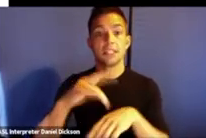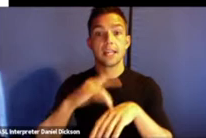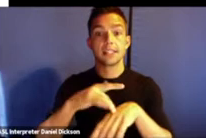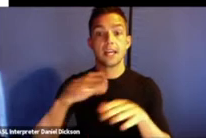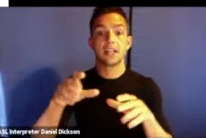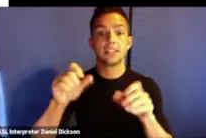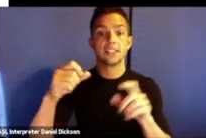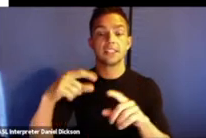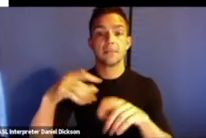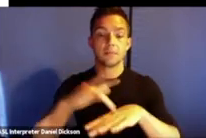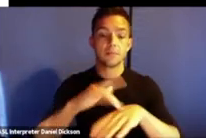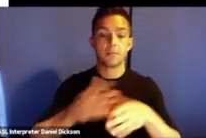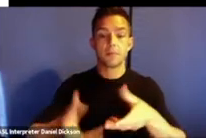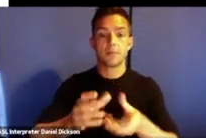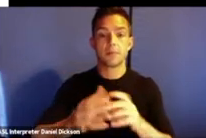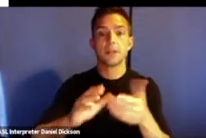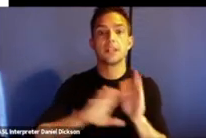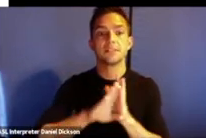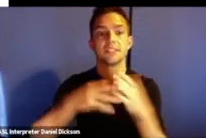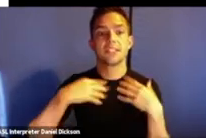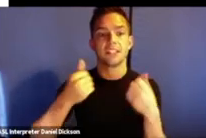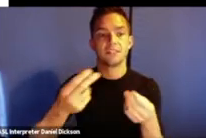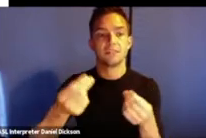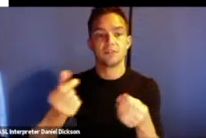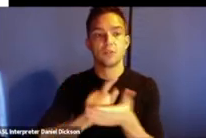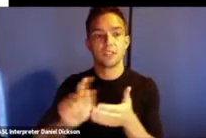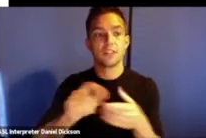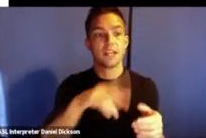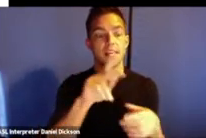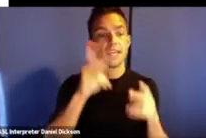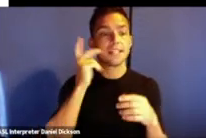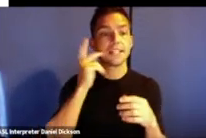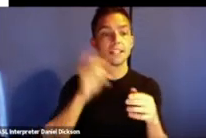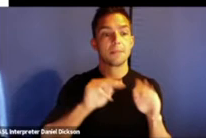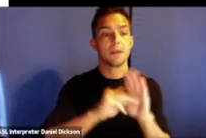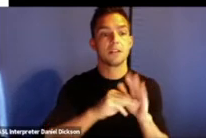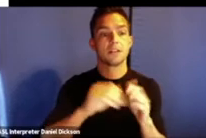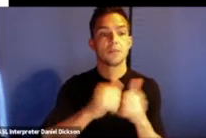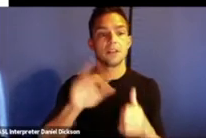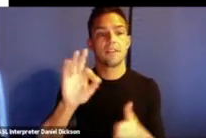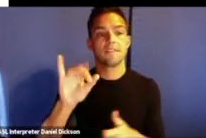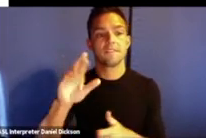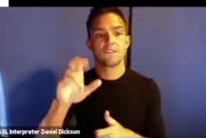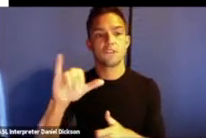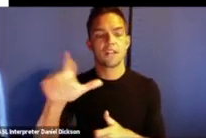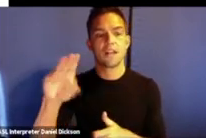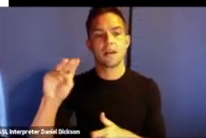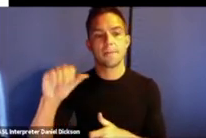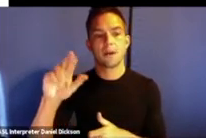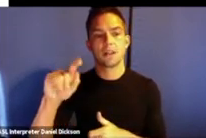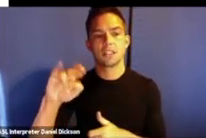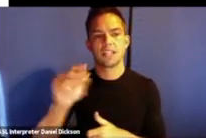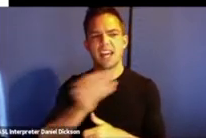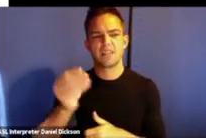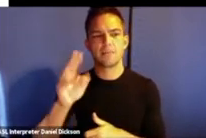stimulation. And then there's been work done on kitten models in CP by Friel and Martin, where they found that the brain injury itself